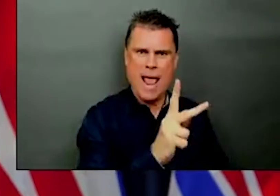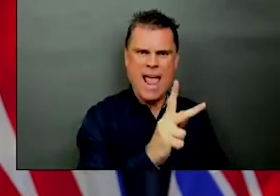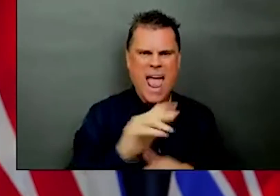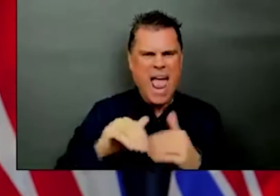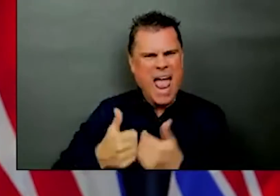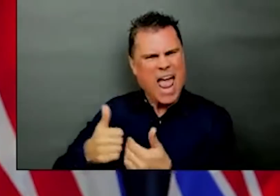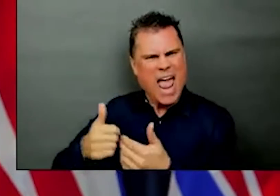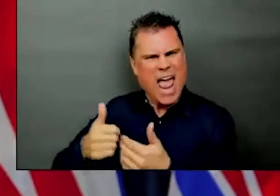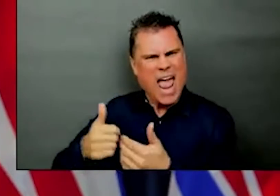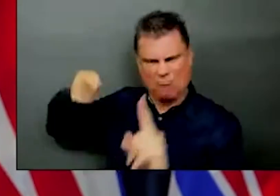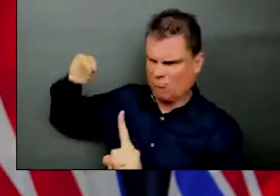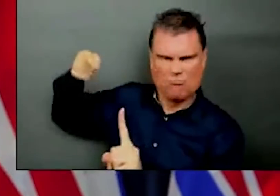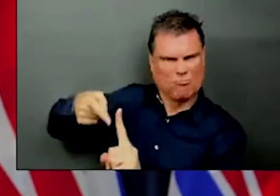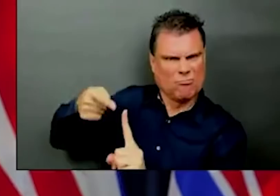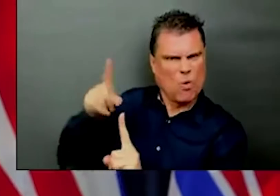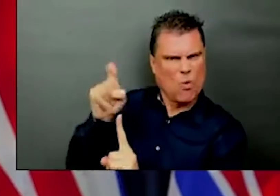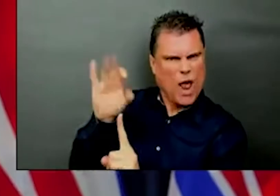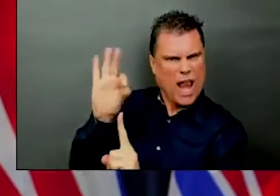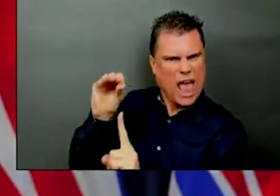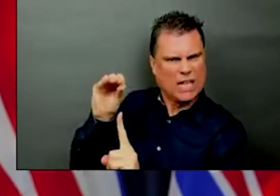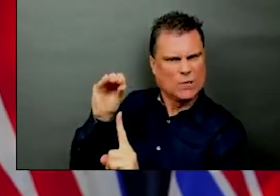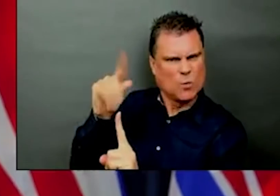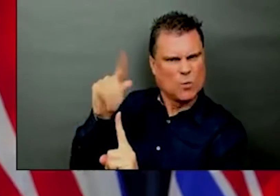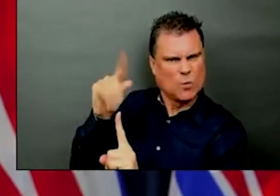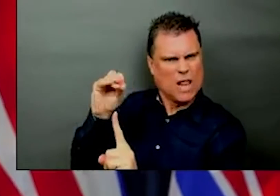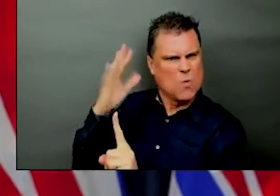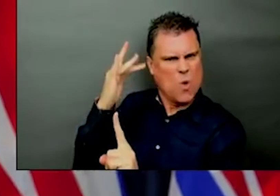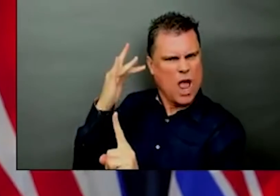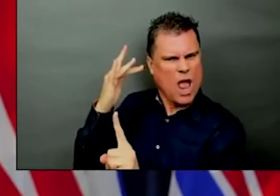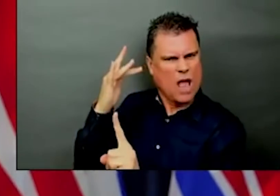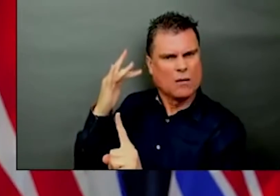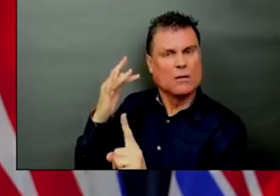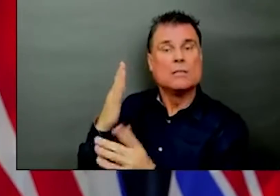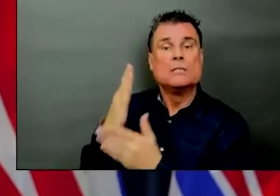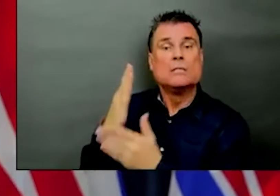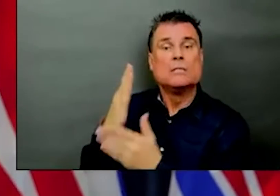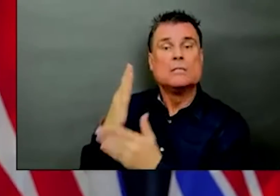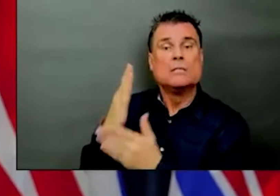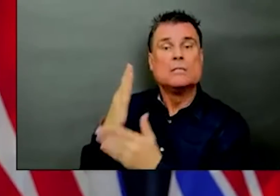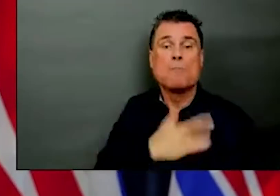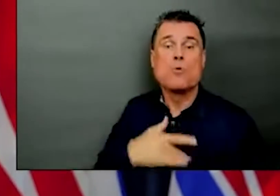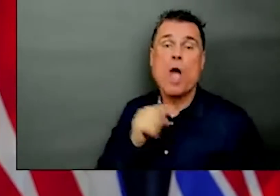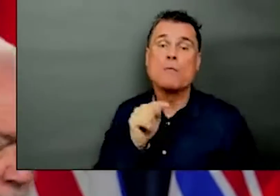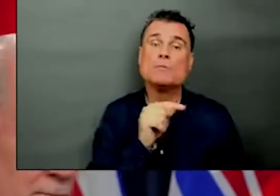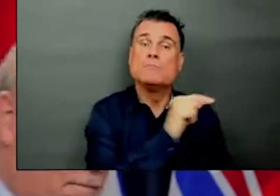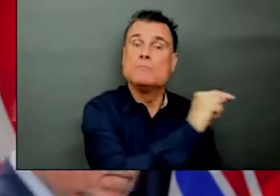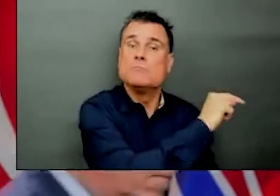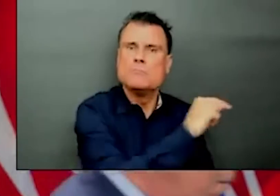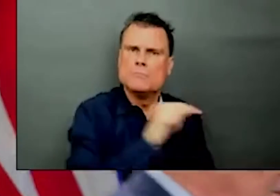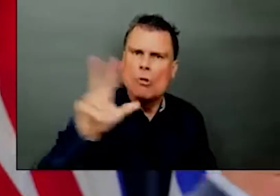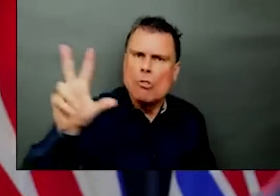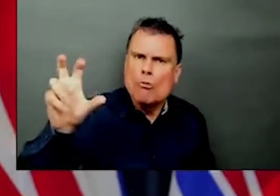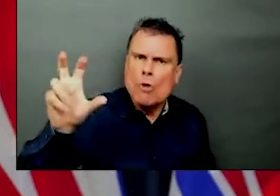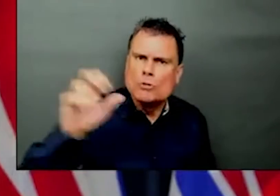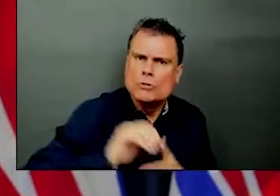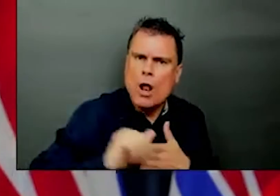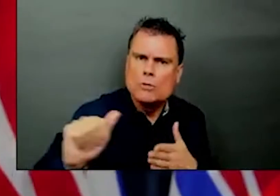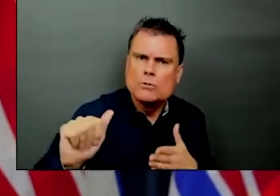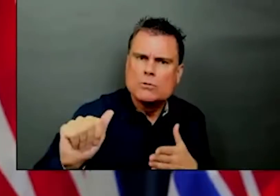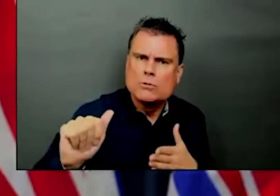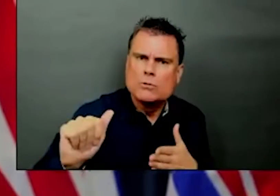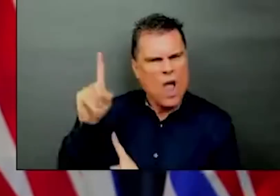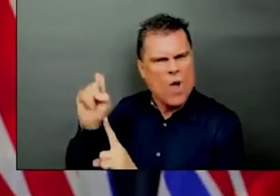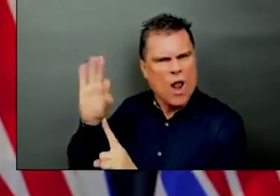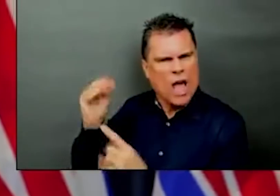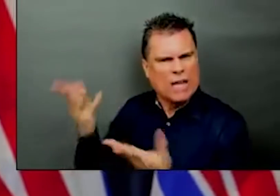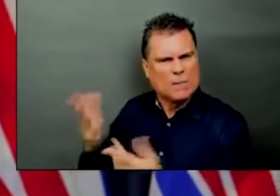the other provinces have given up to $300. So just wondering how the math works that is the highest in Canada.